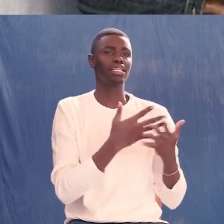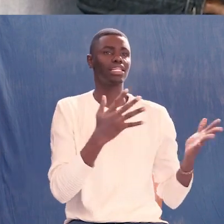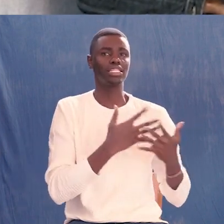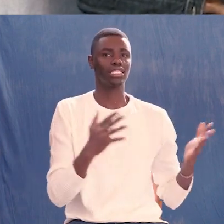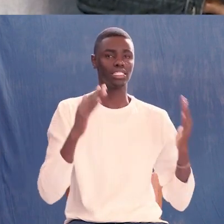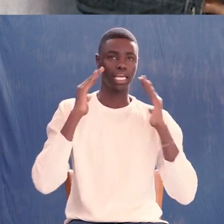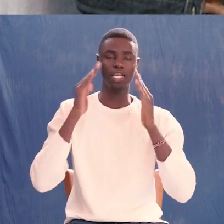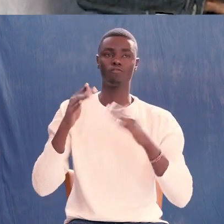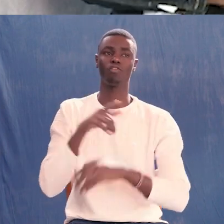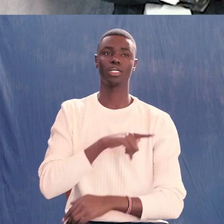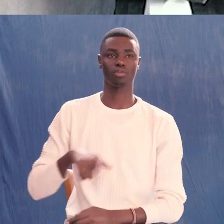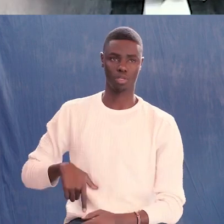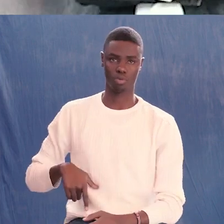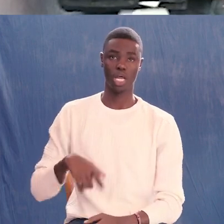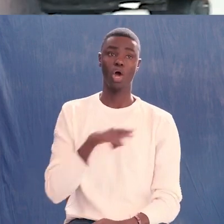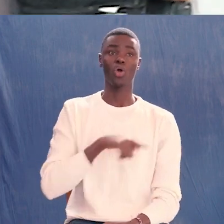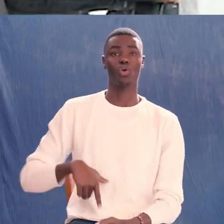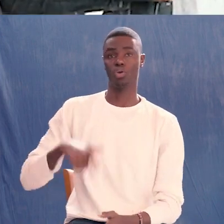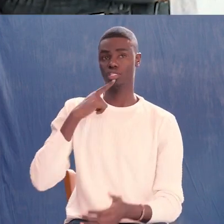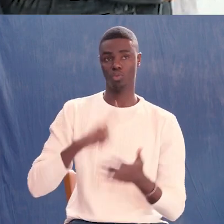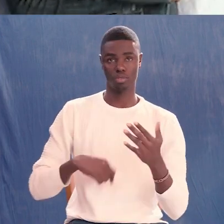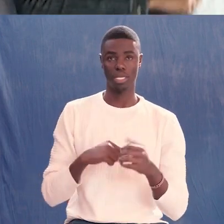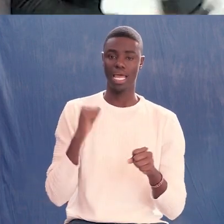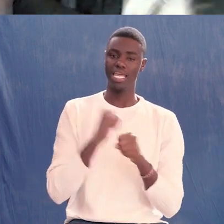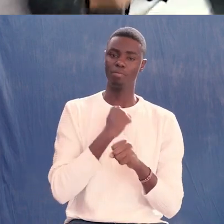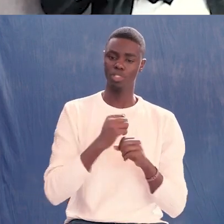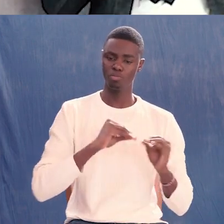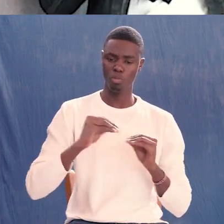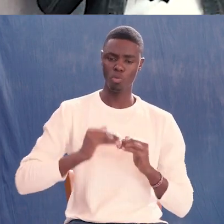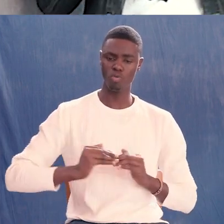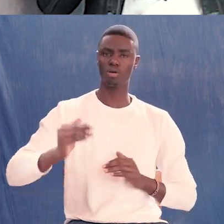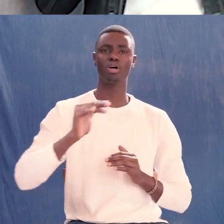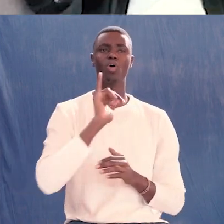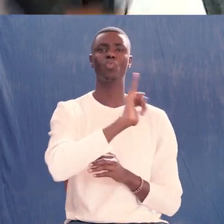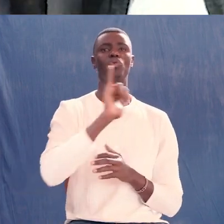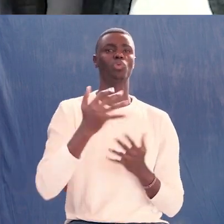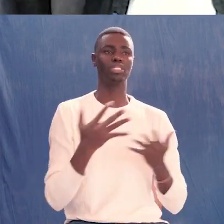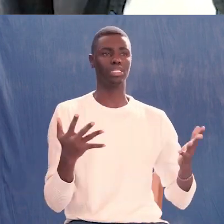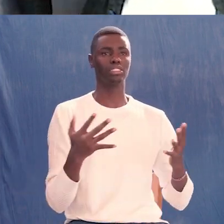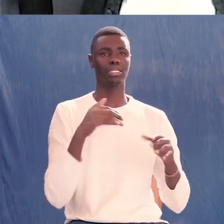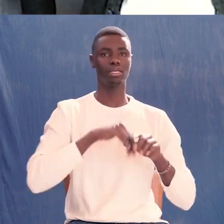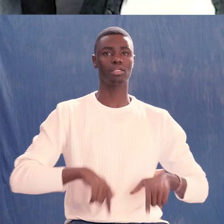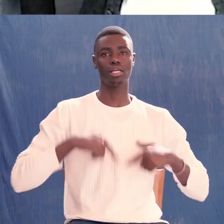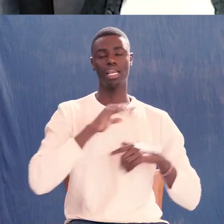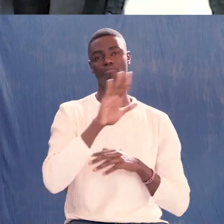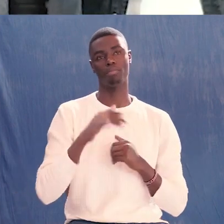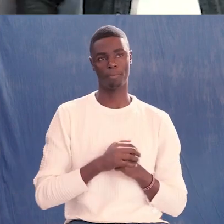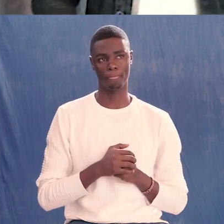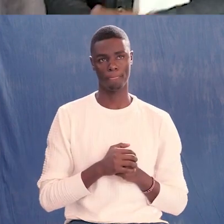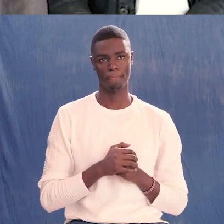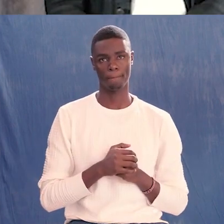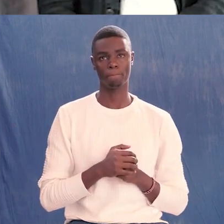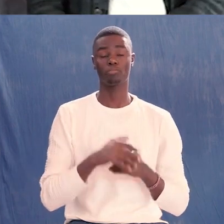And the Lord is saying, hey, we can't move forward with those things still in your life. we've come